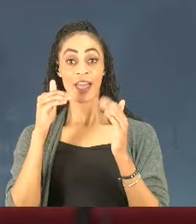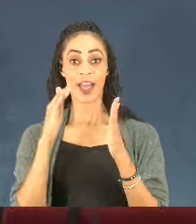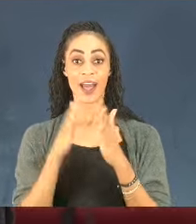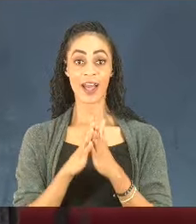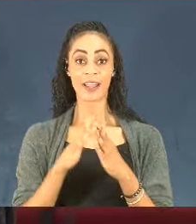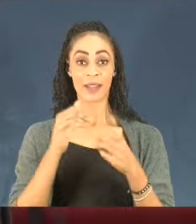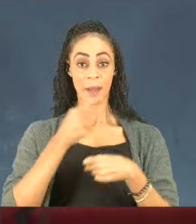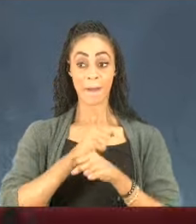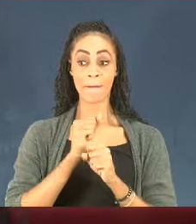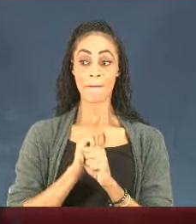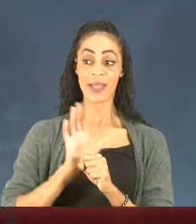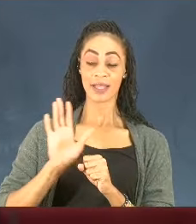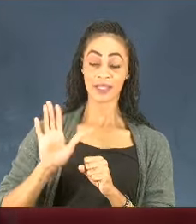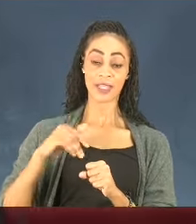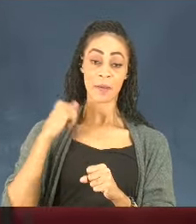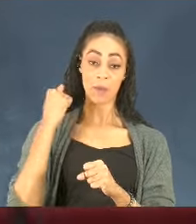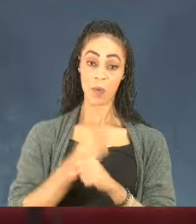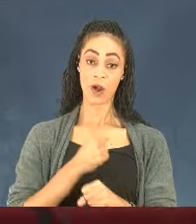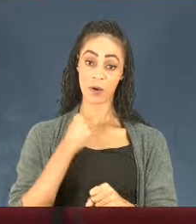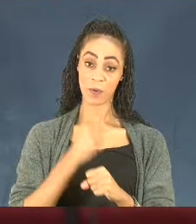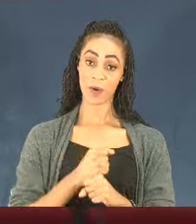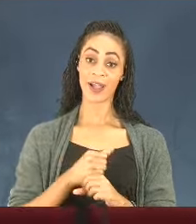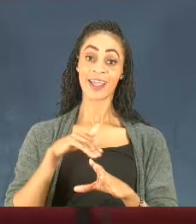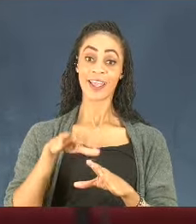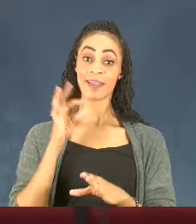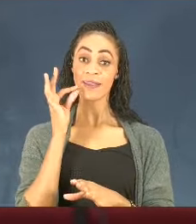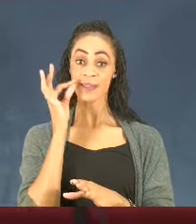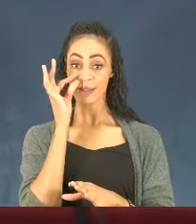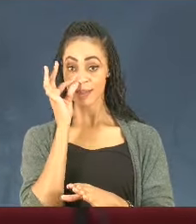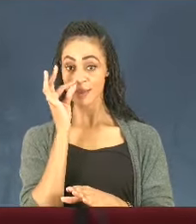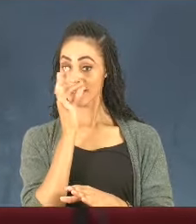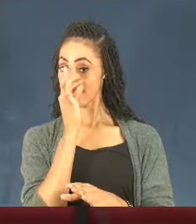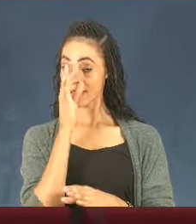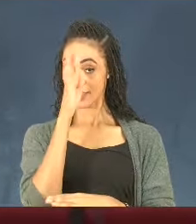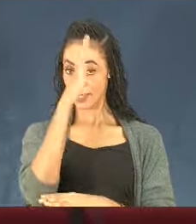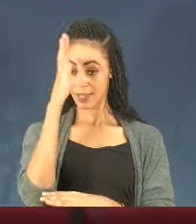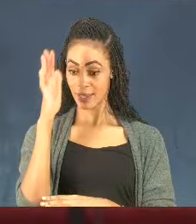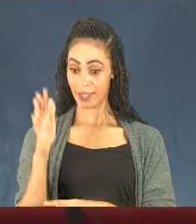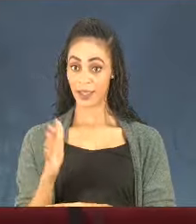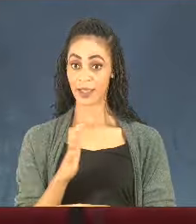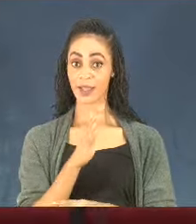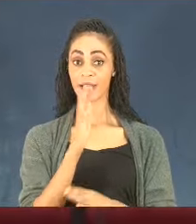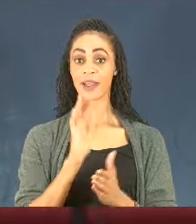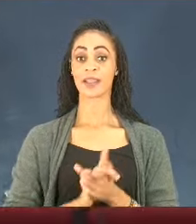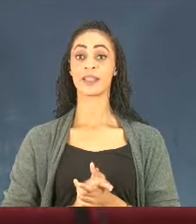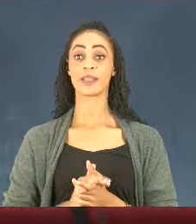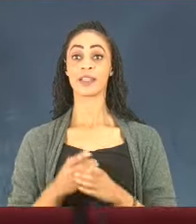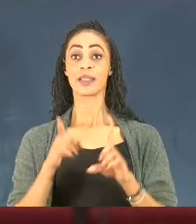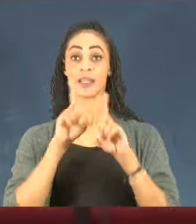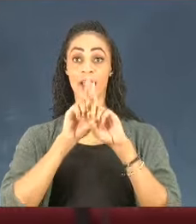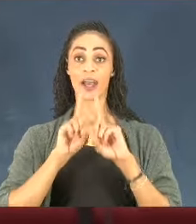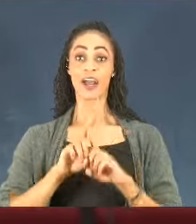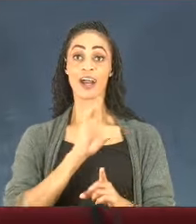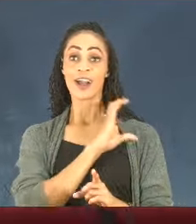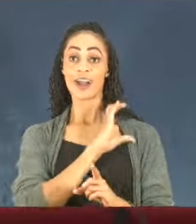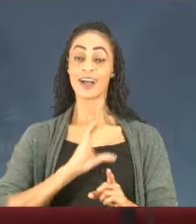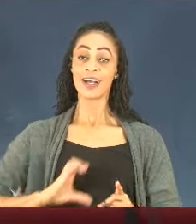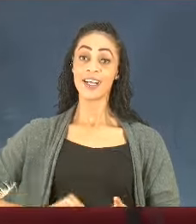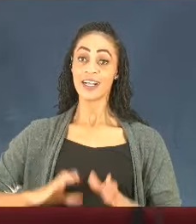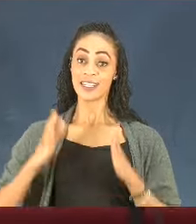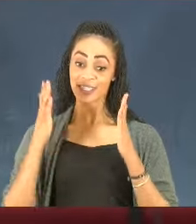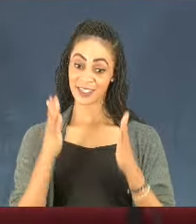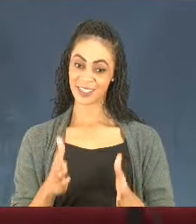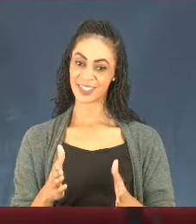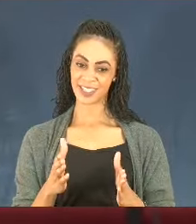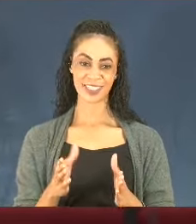garden and to take care of it. See, as Christians, I don't think that we have permission to create this spiritual